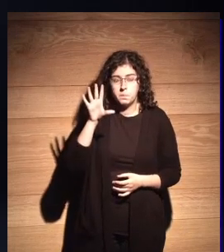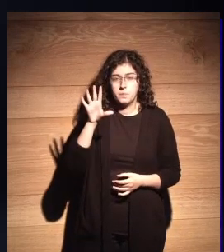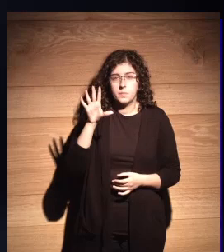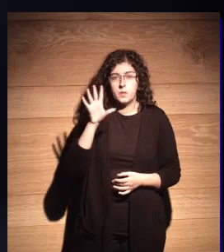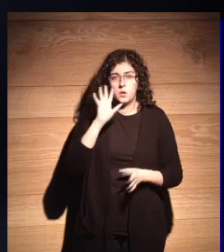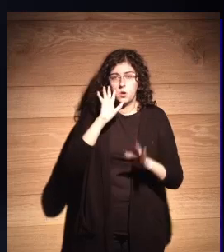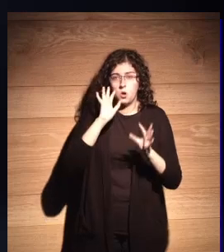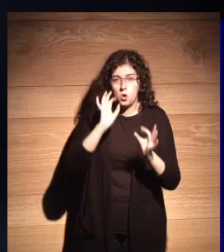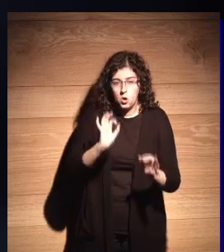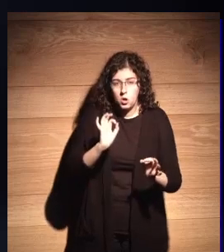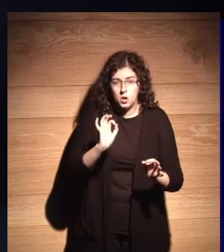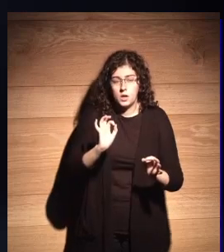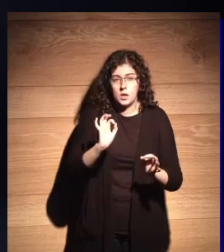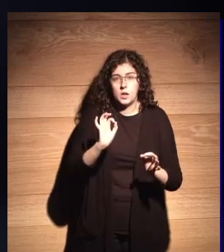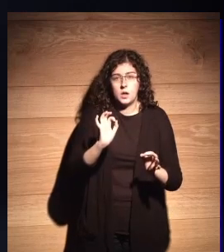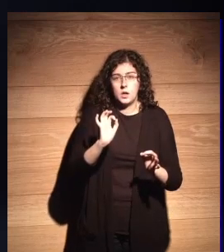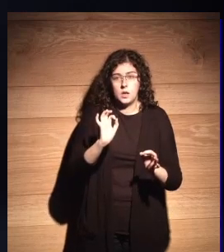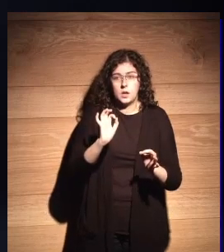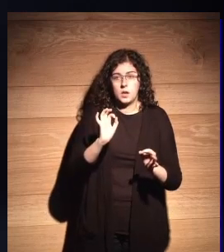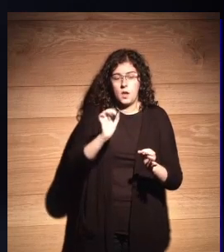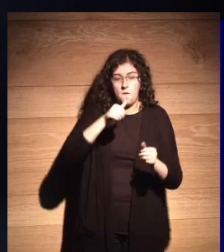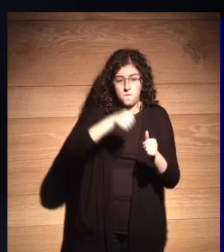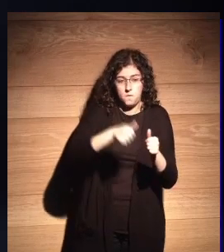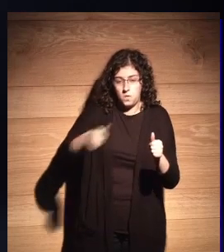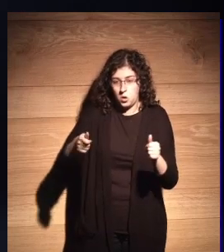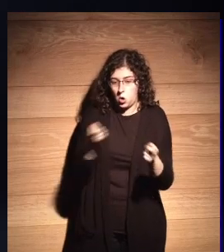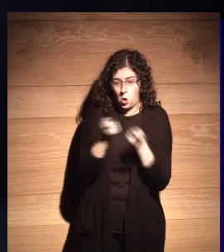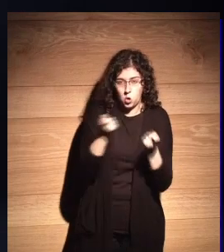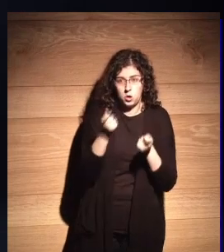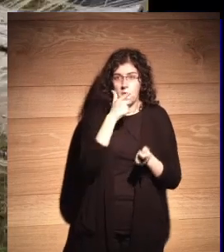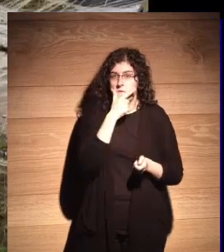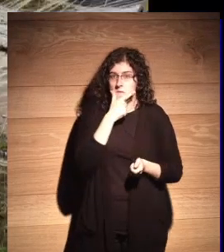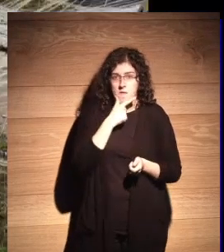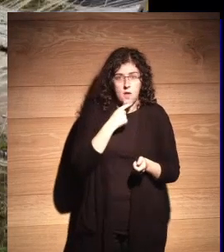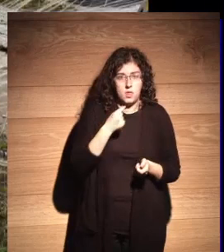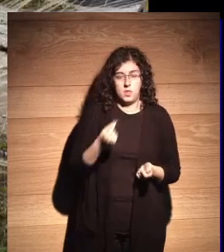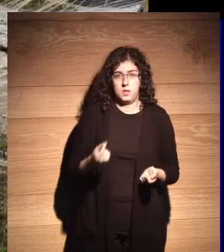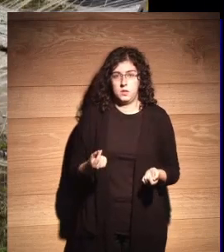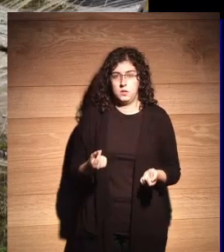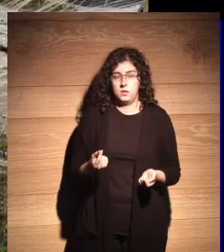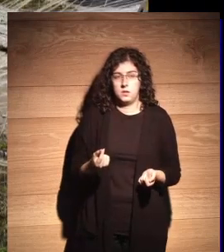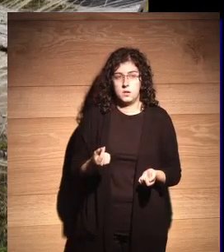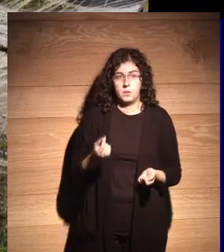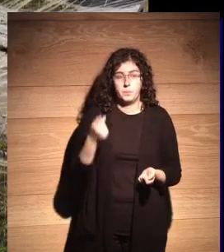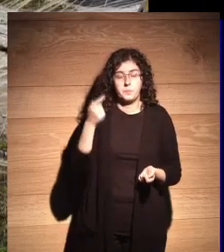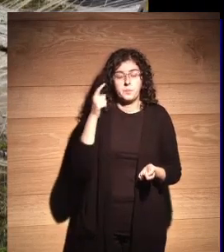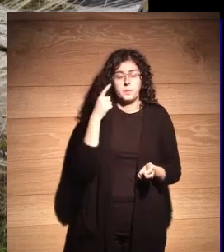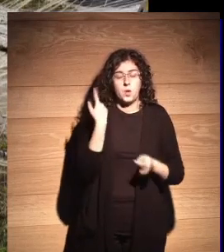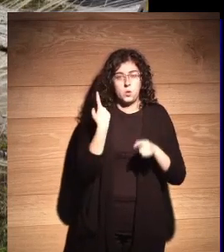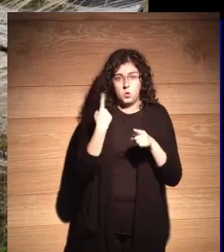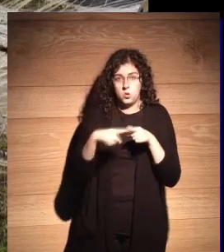and the controls and whatnot. I think that, and one of the things I've always hoped